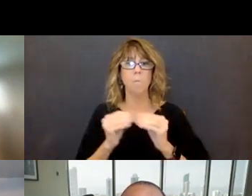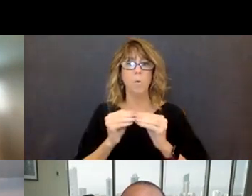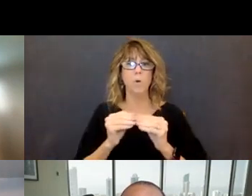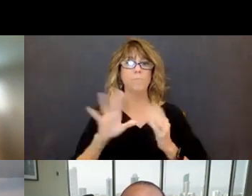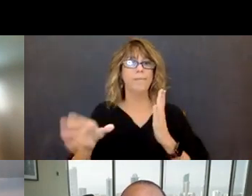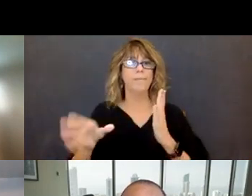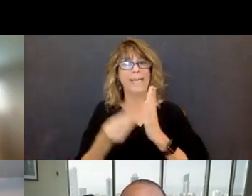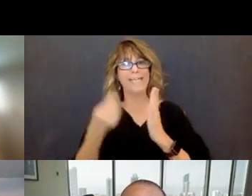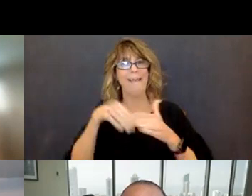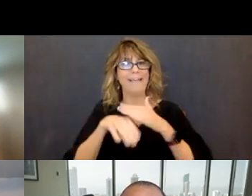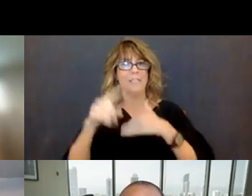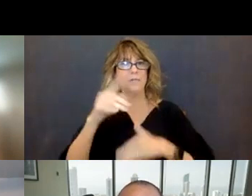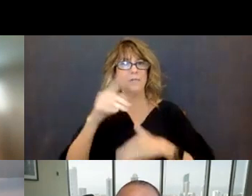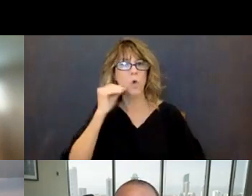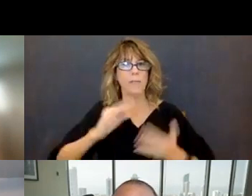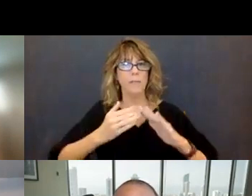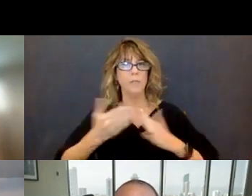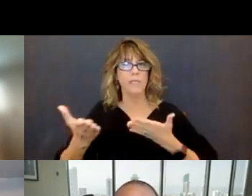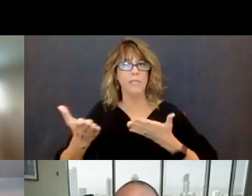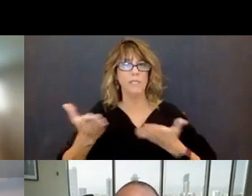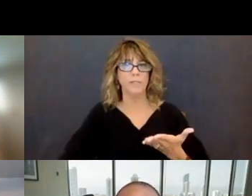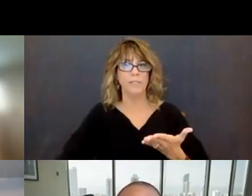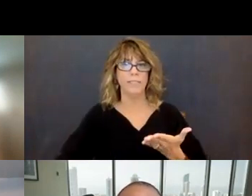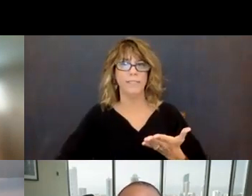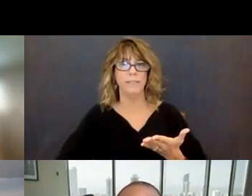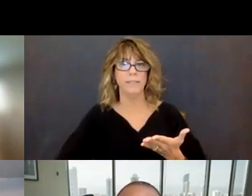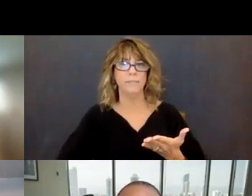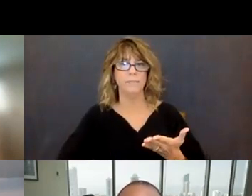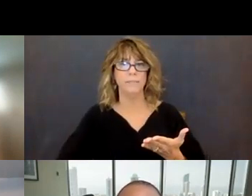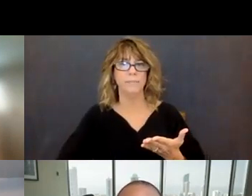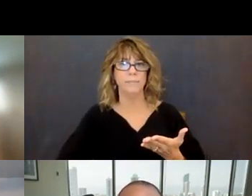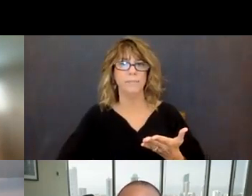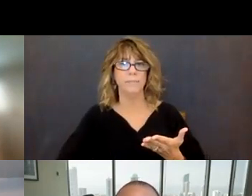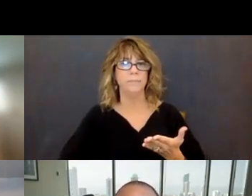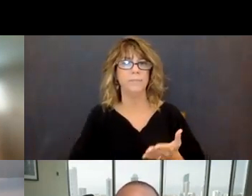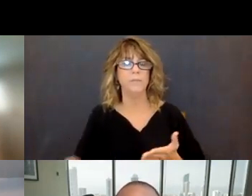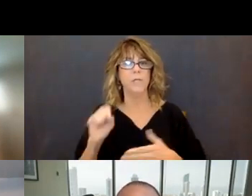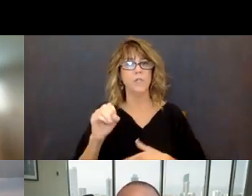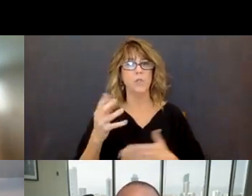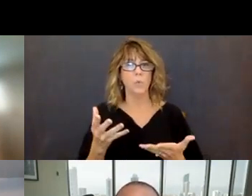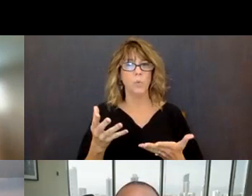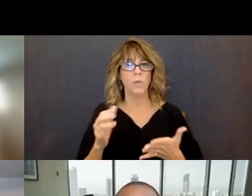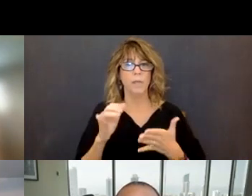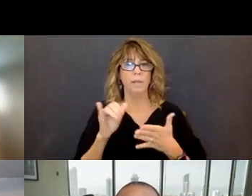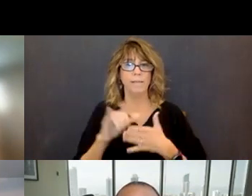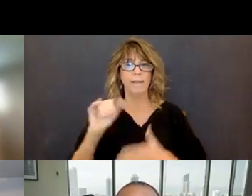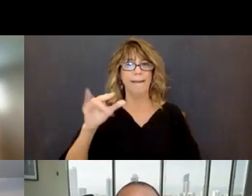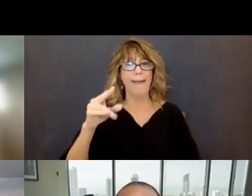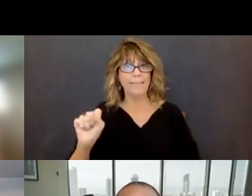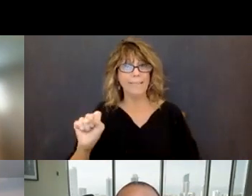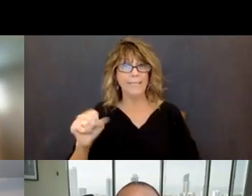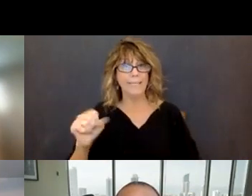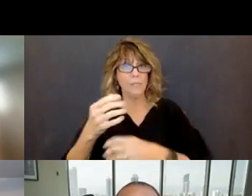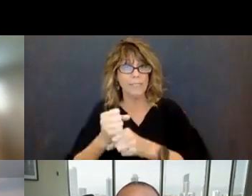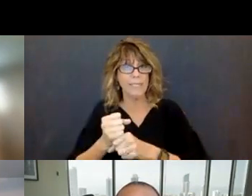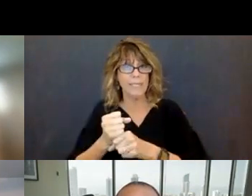services, as well as mobile crisis services. So while access did receive federal